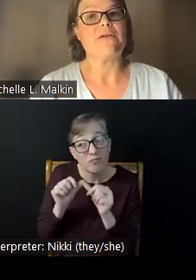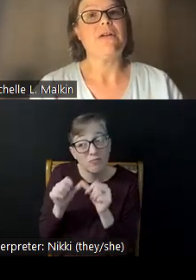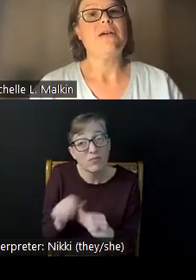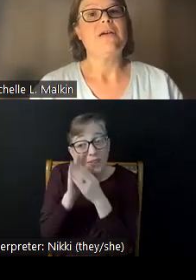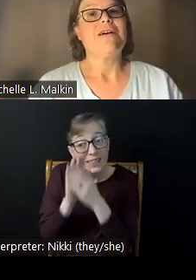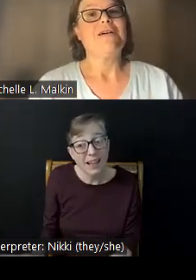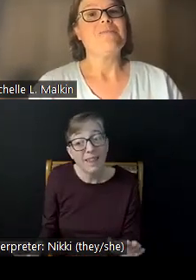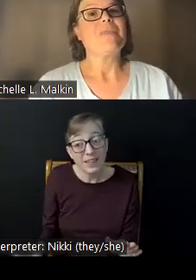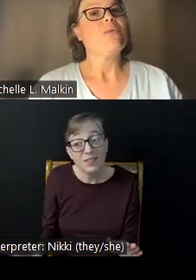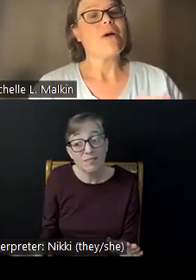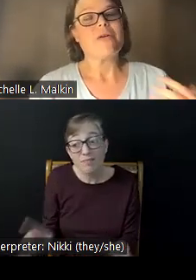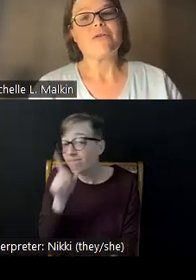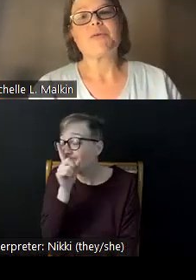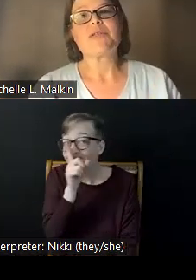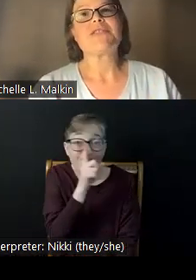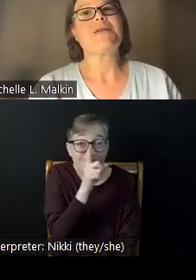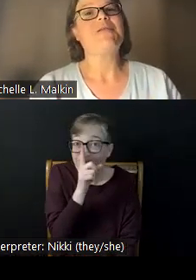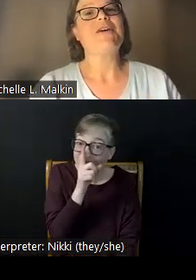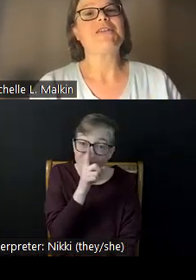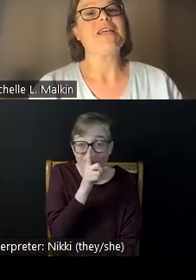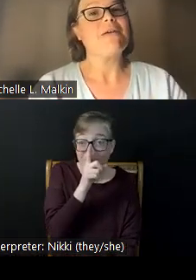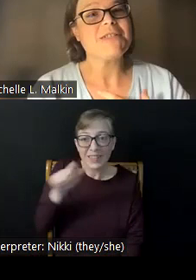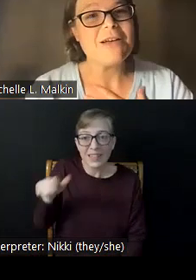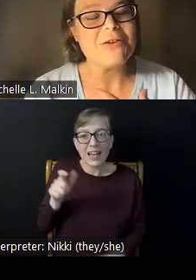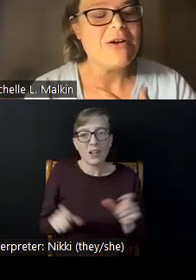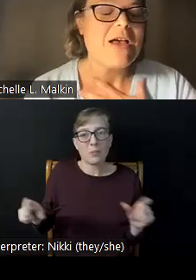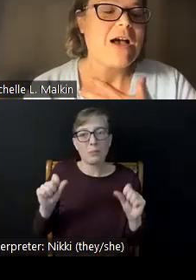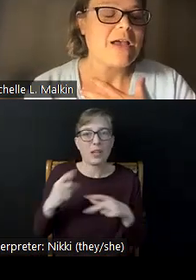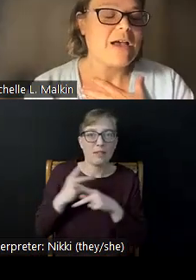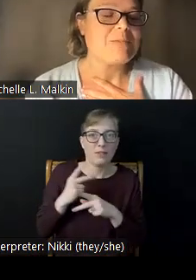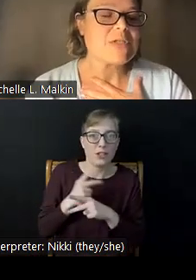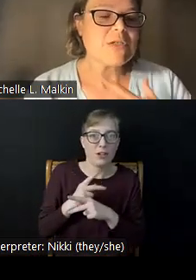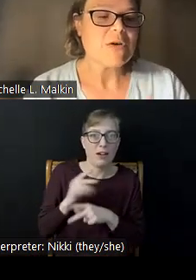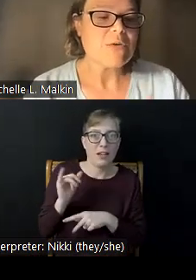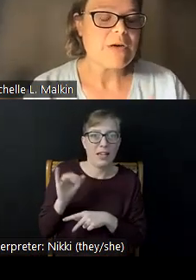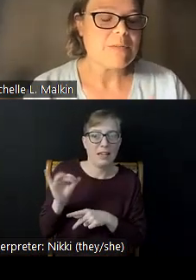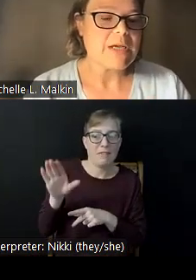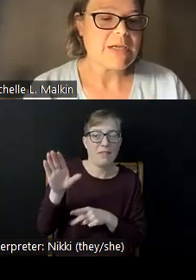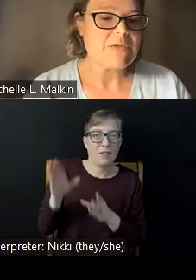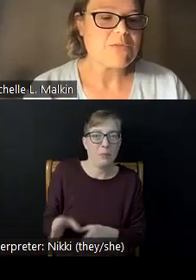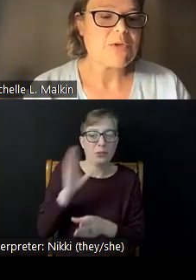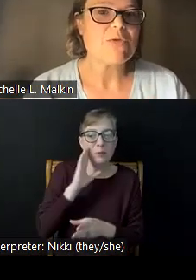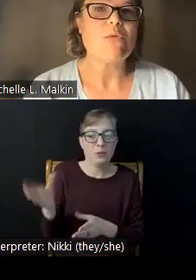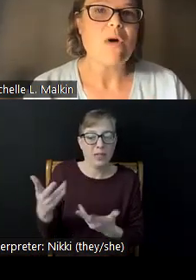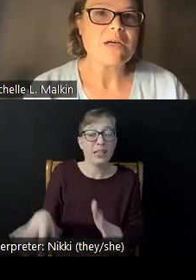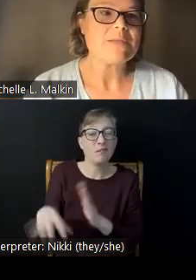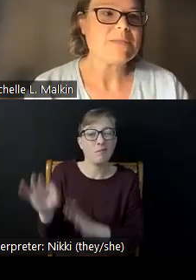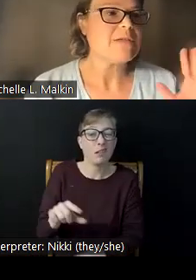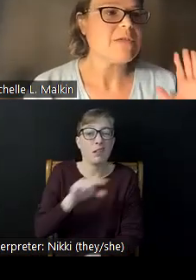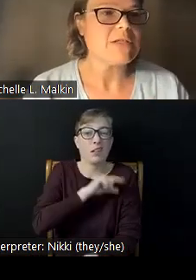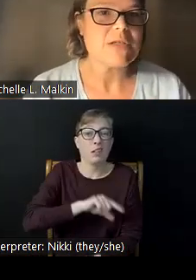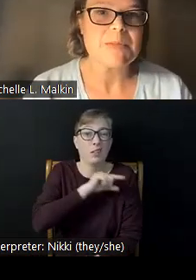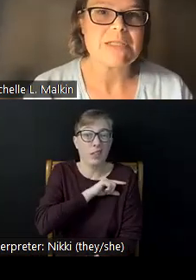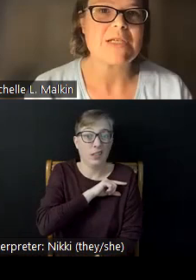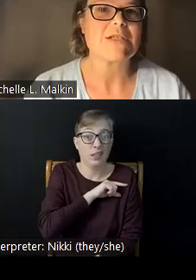figure out whether the person's going to be found guilty. I will tell you, I personally know an individual who walked